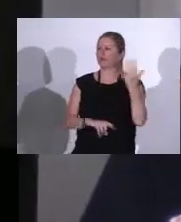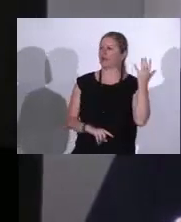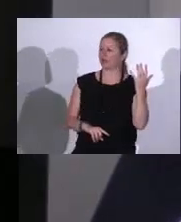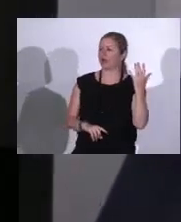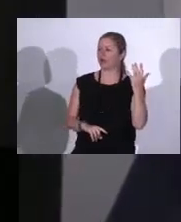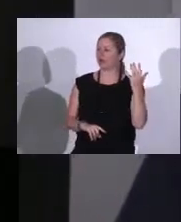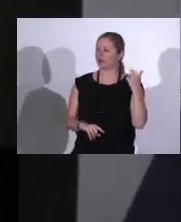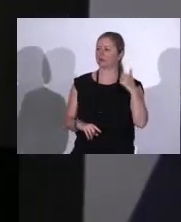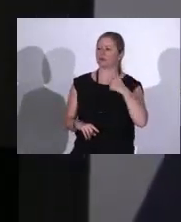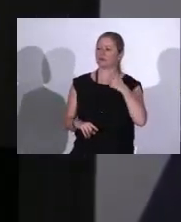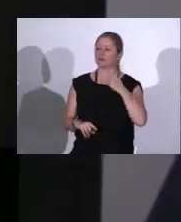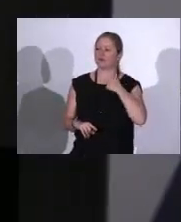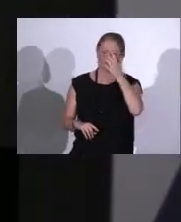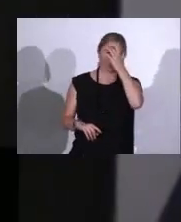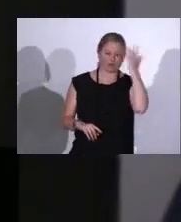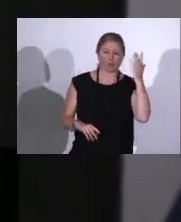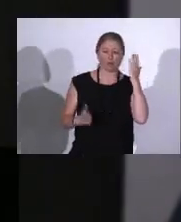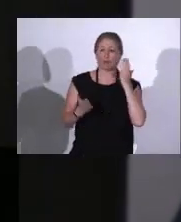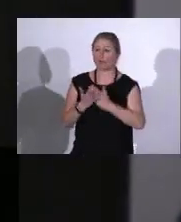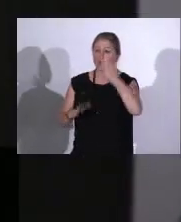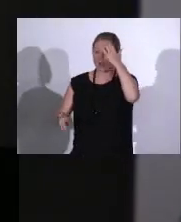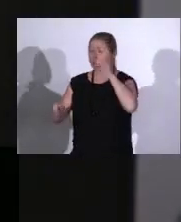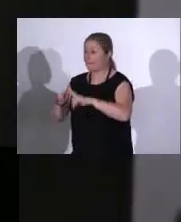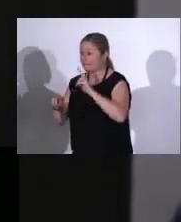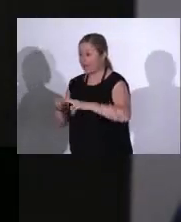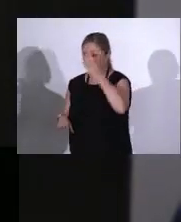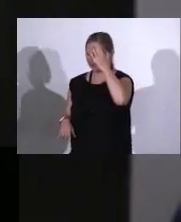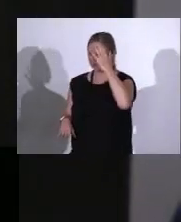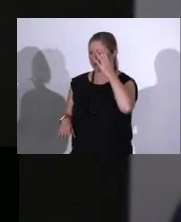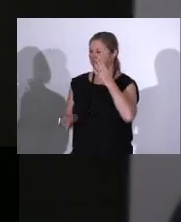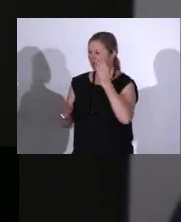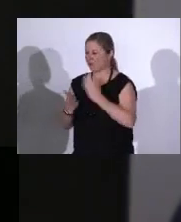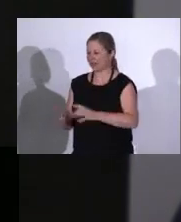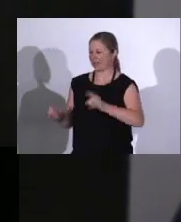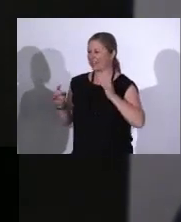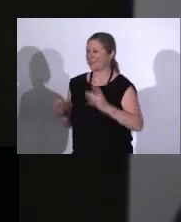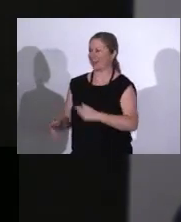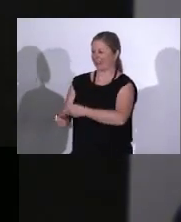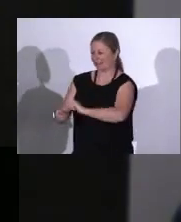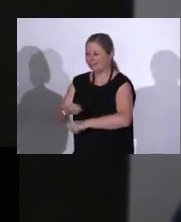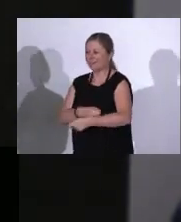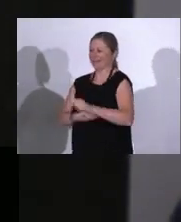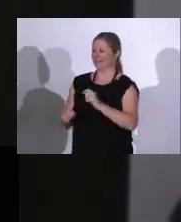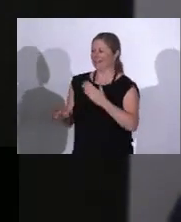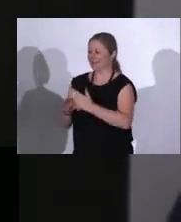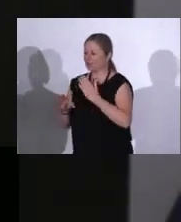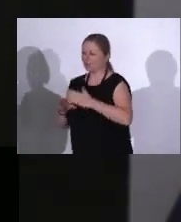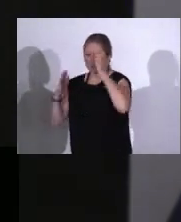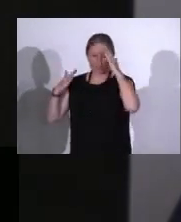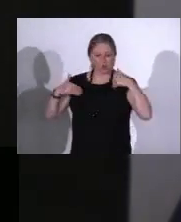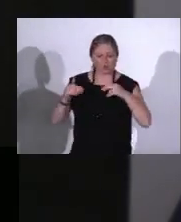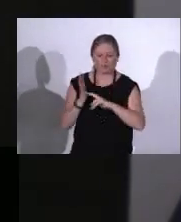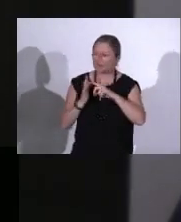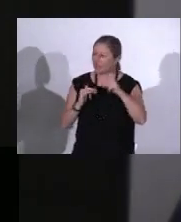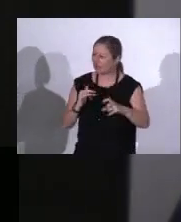switch off. And that's probably when parents and moms are just getting going, thinking about all this stuff. And so whether it's Autism Victoria that